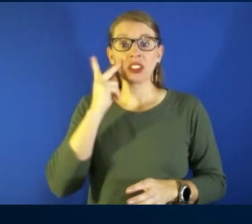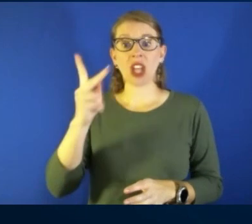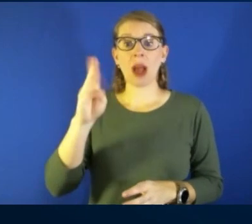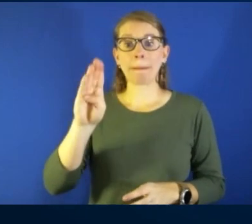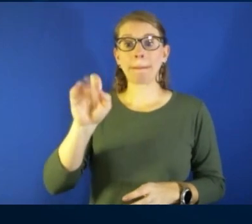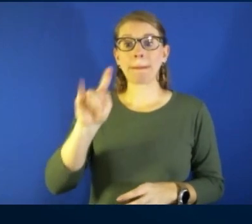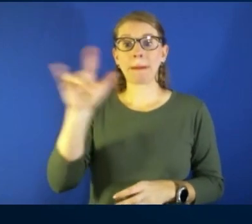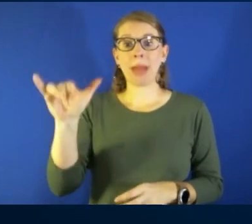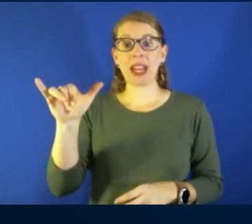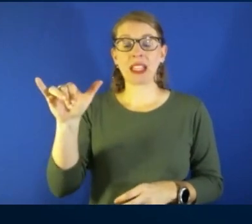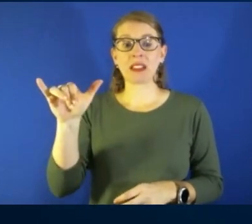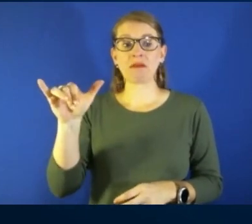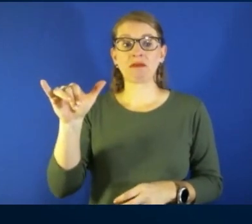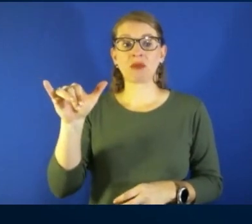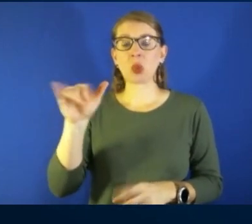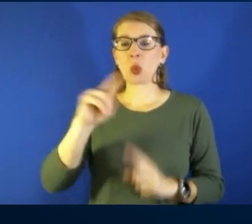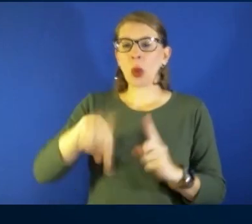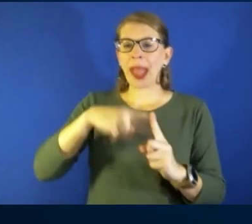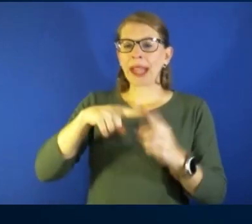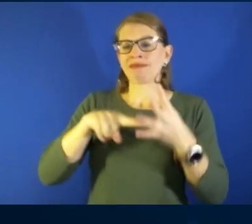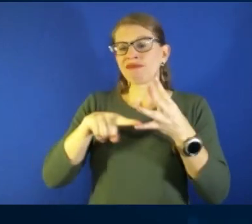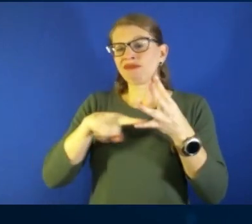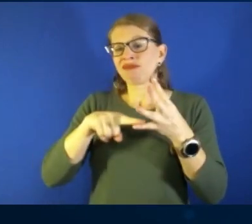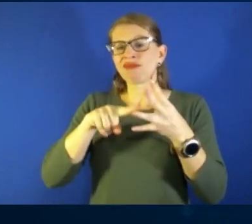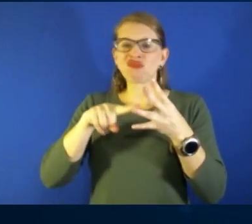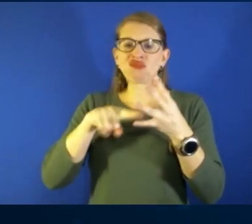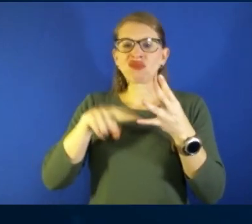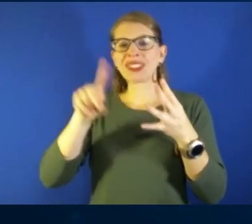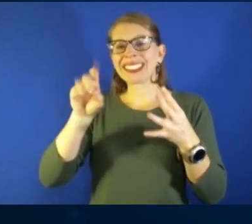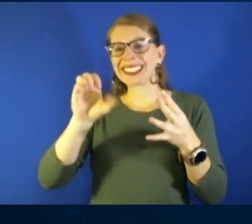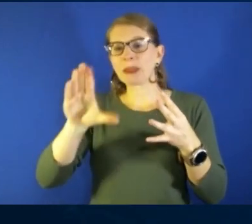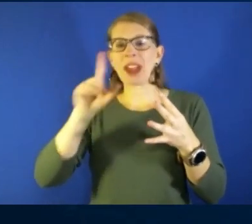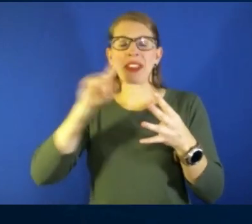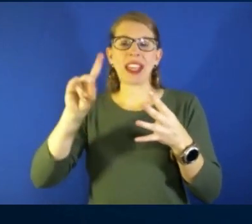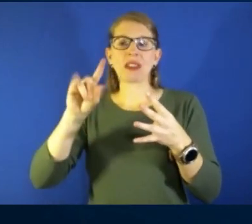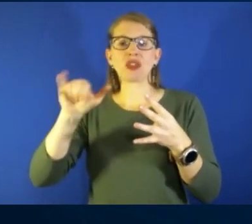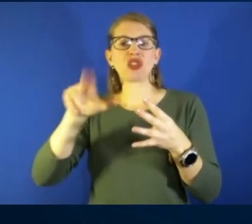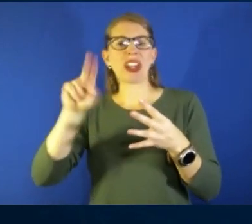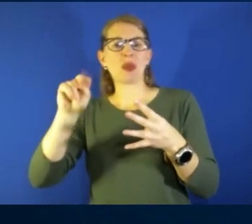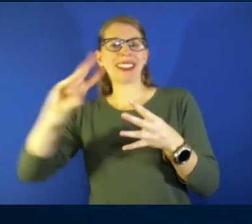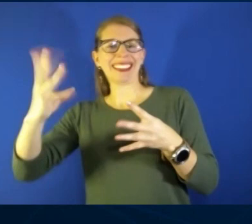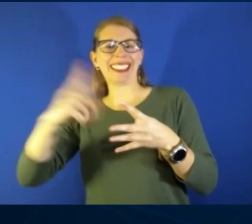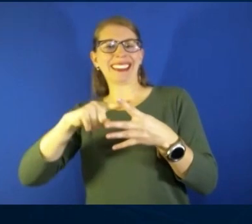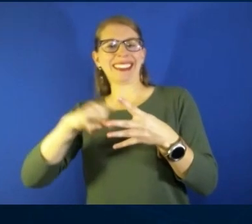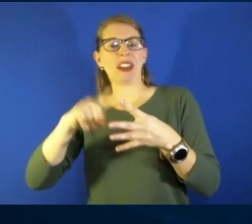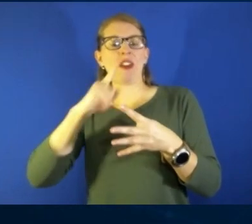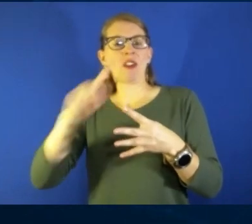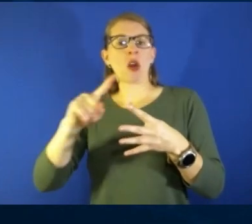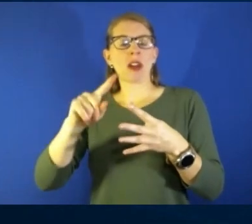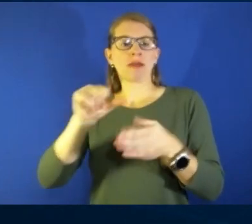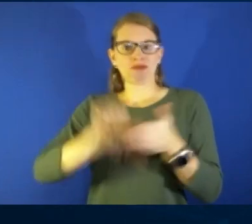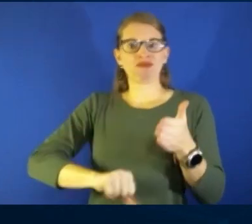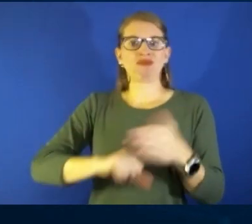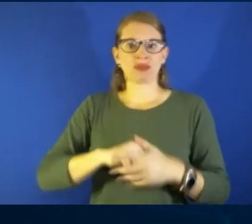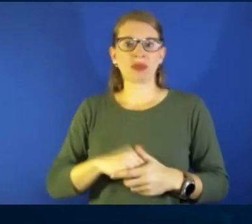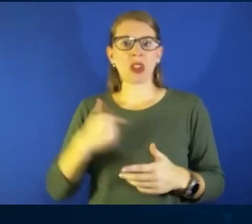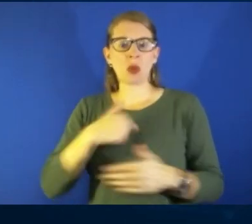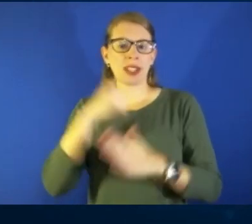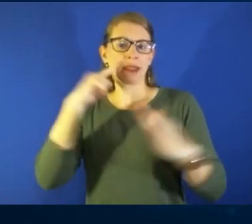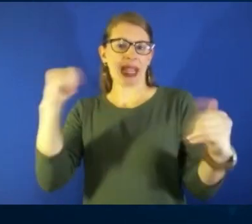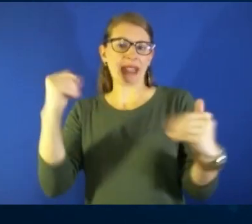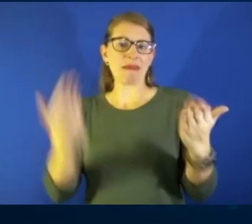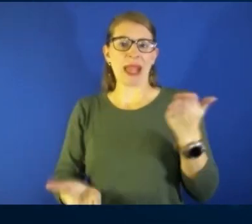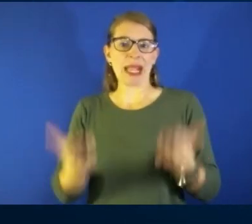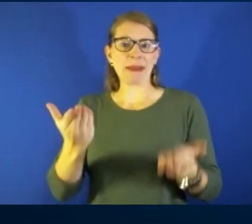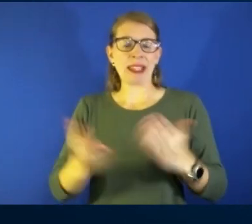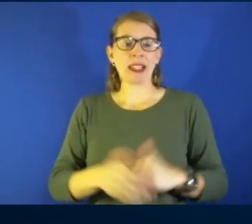very late December. She was our first patient. I think it was January 6th or something like that. And we expected maybe we would do